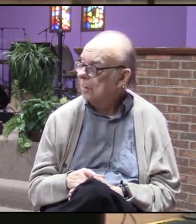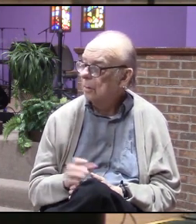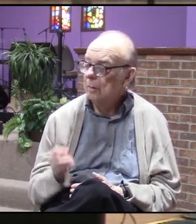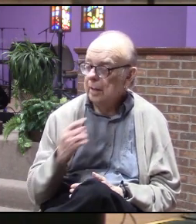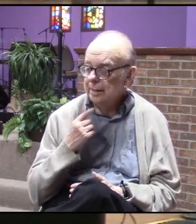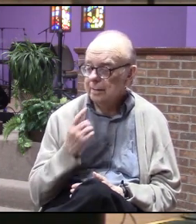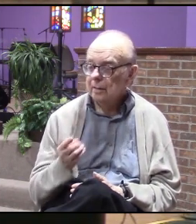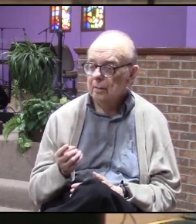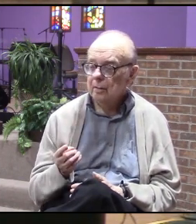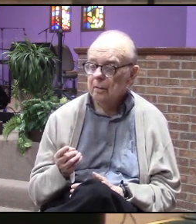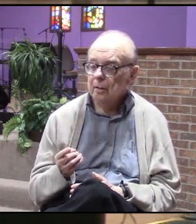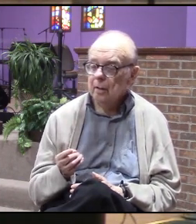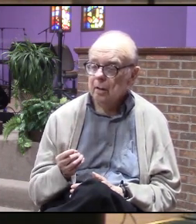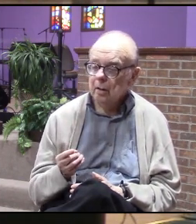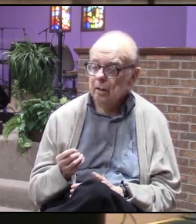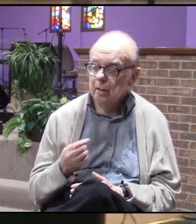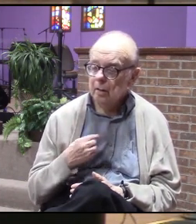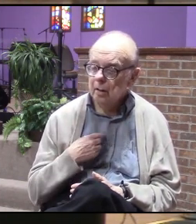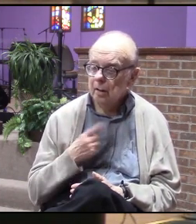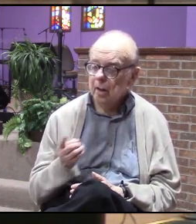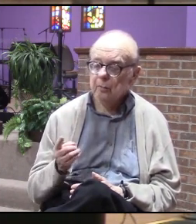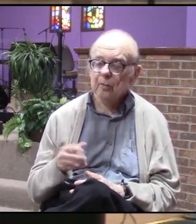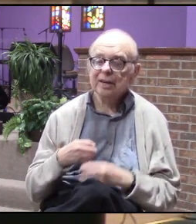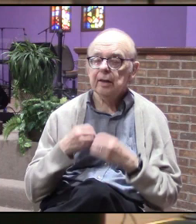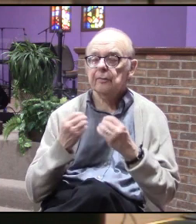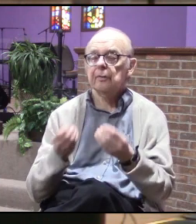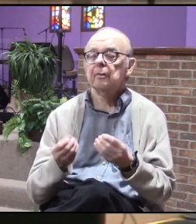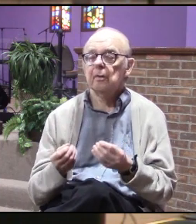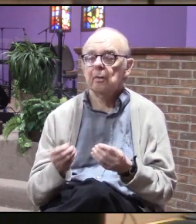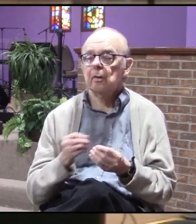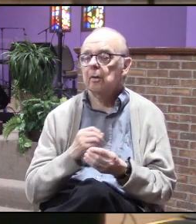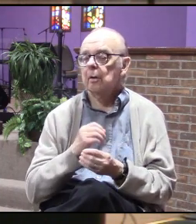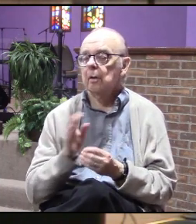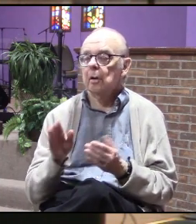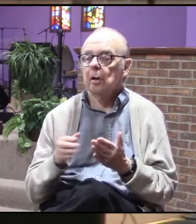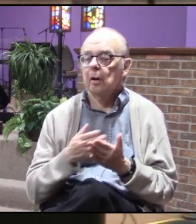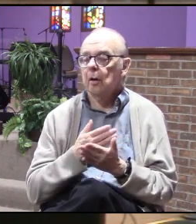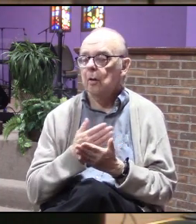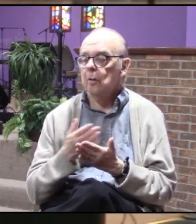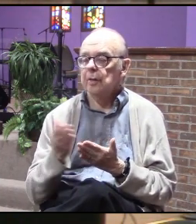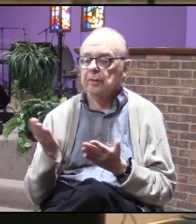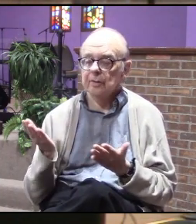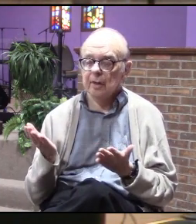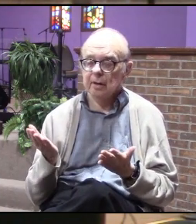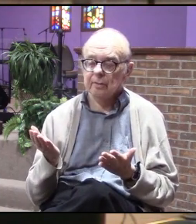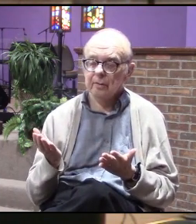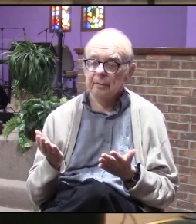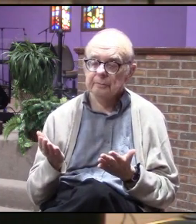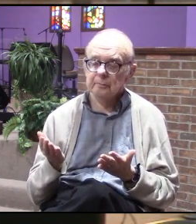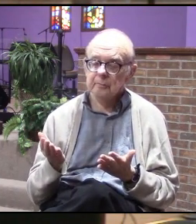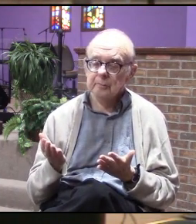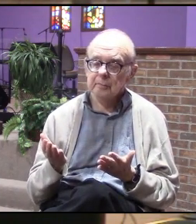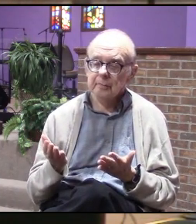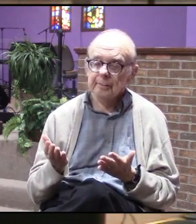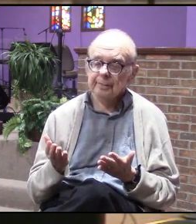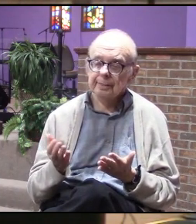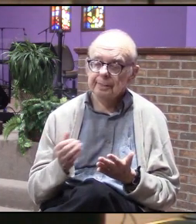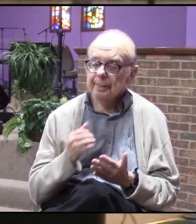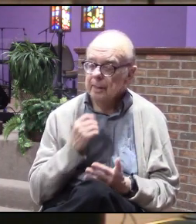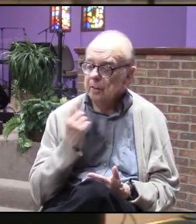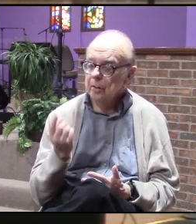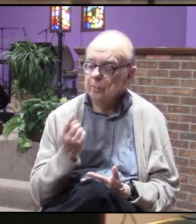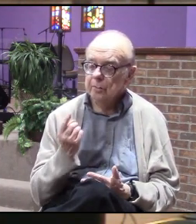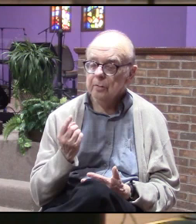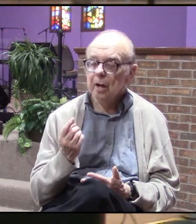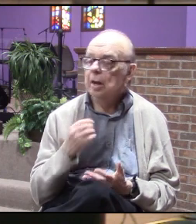And he says, I will supply all your needs. Not all your wants, but